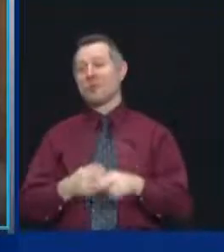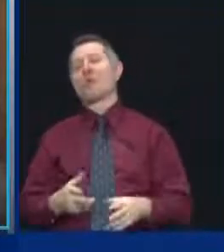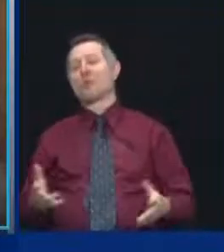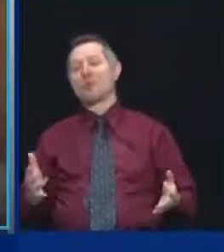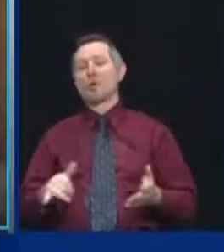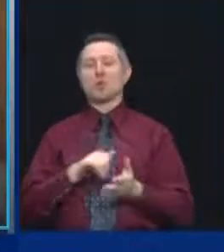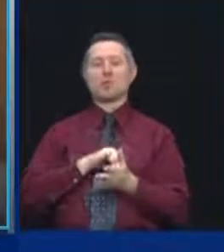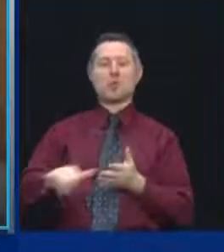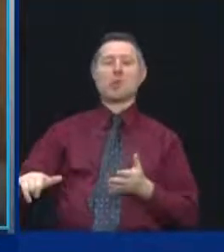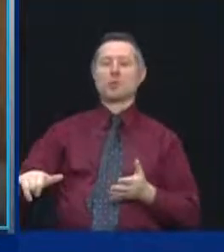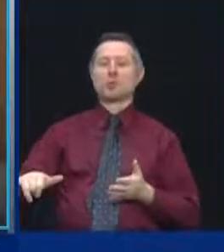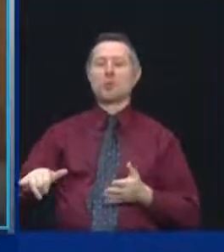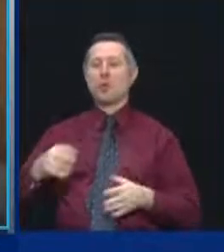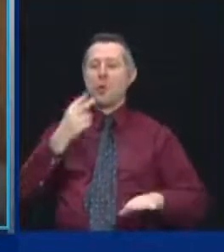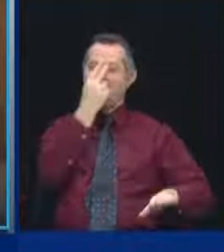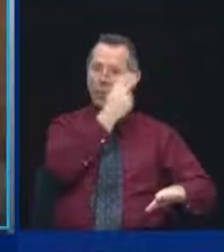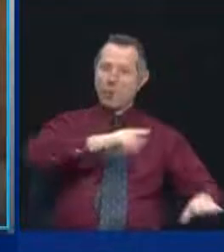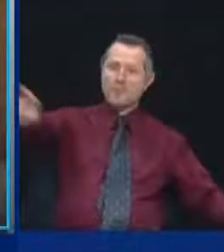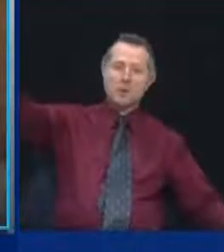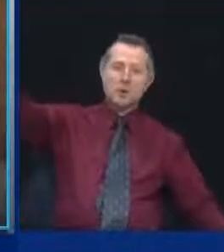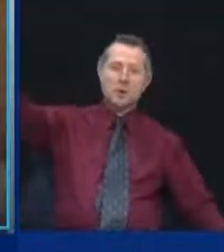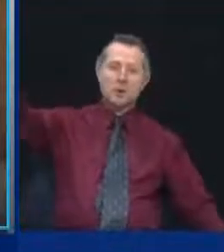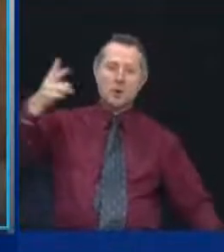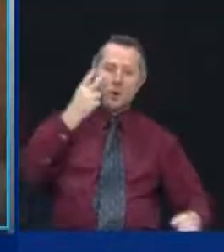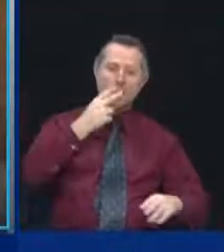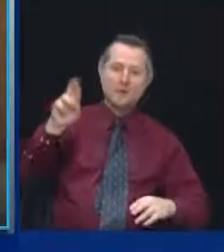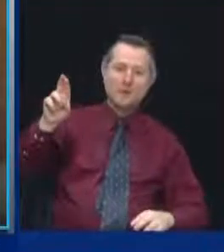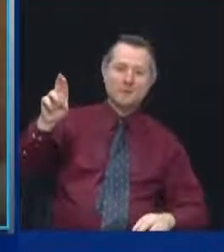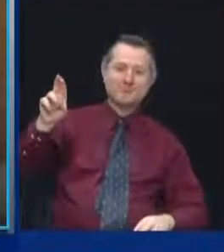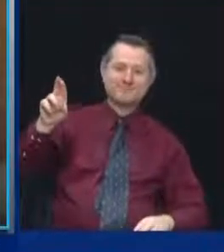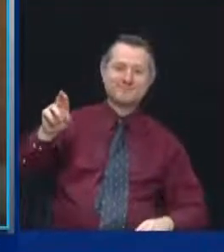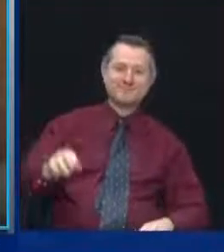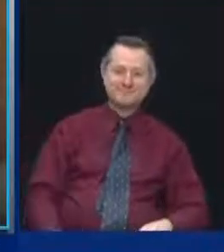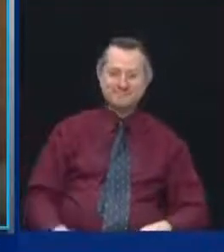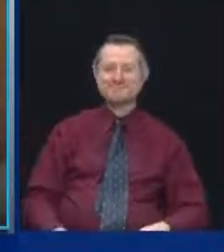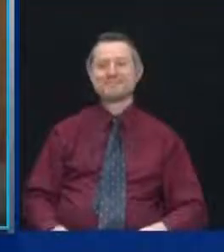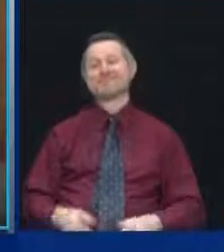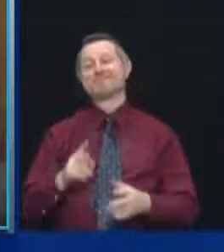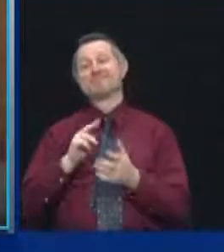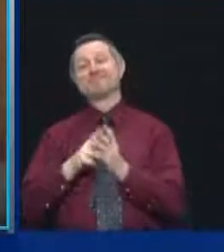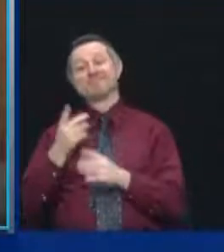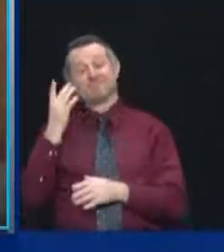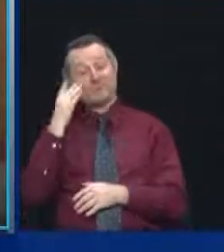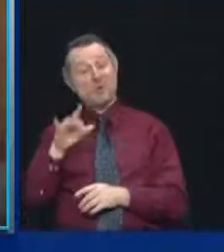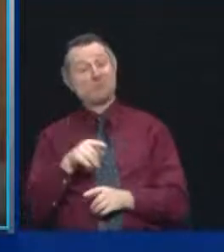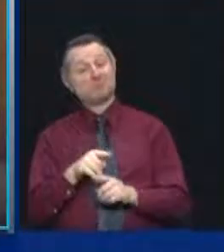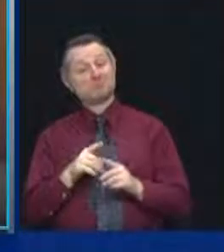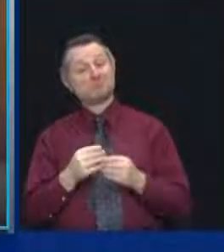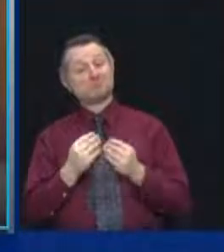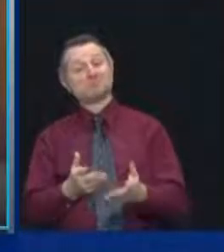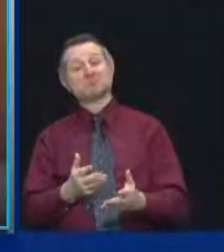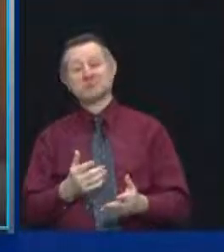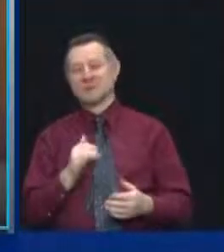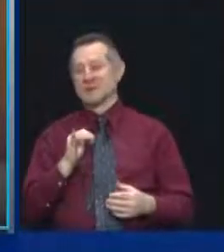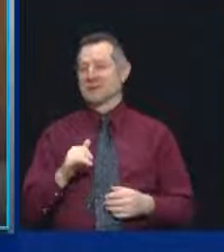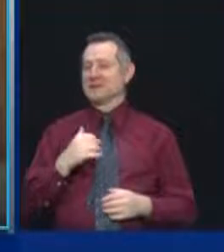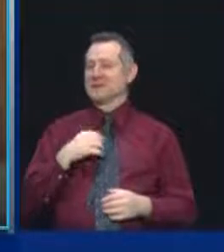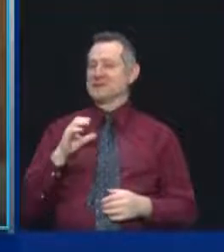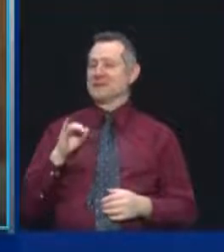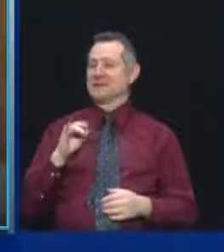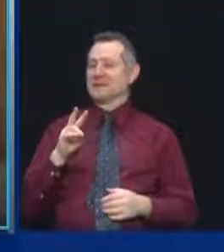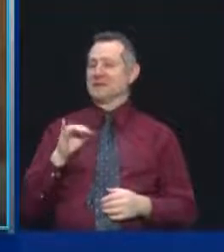home run. It's smart. It recognizes the civic responsibility of all of